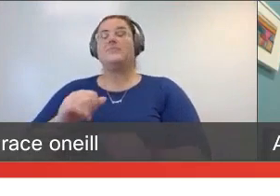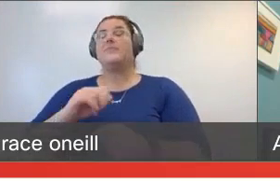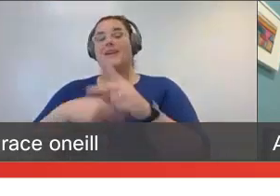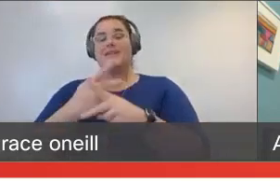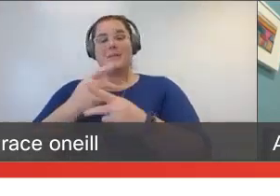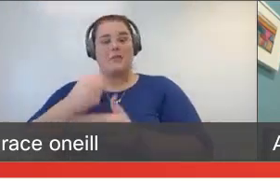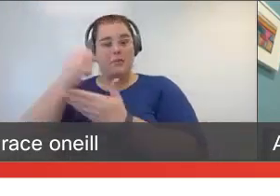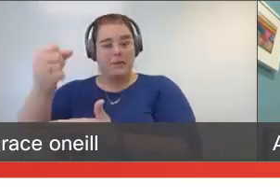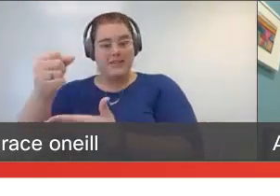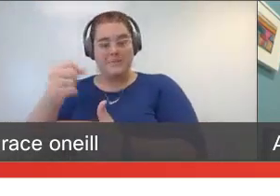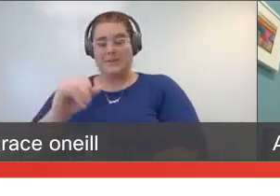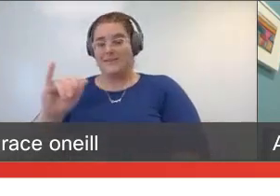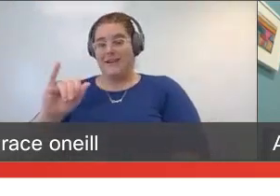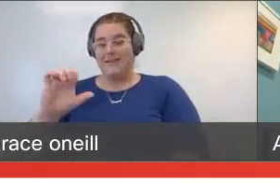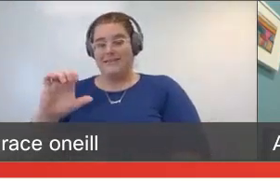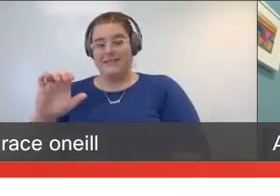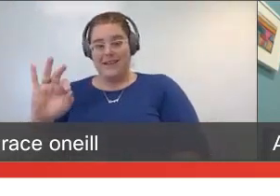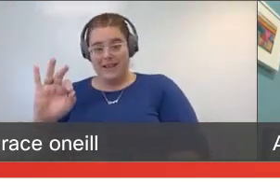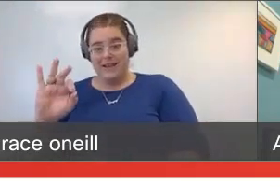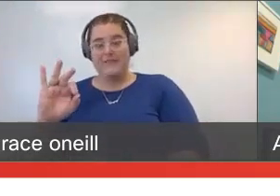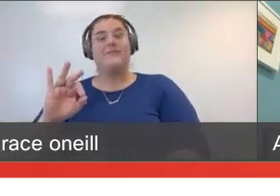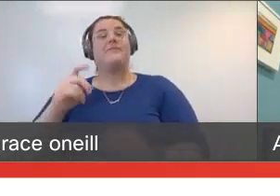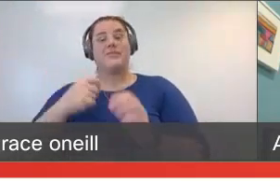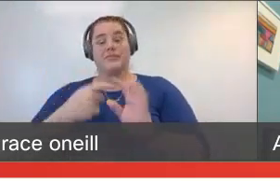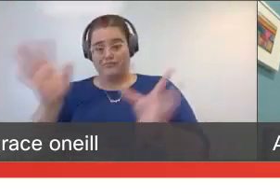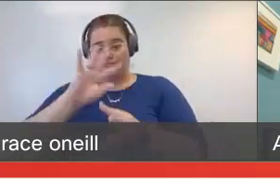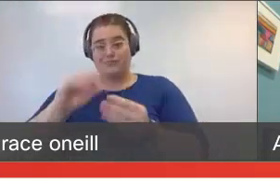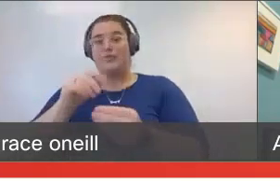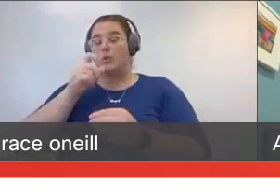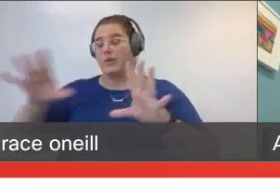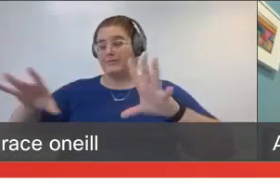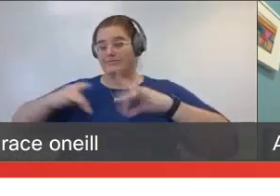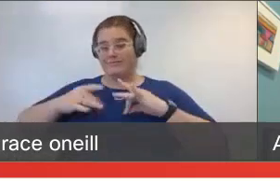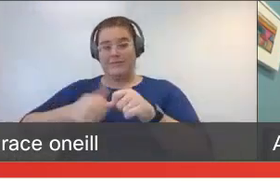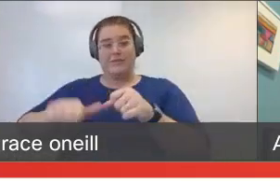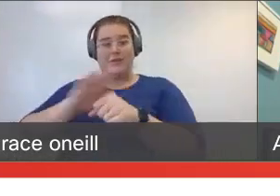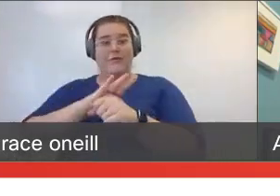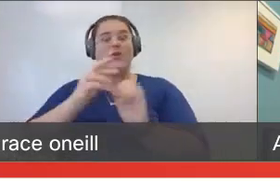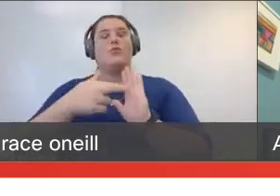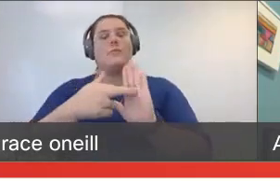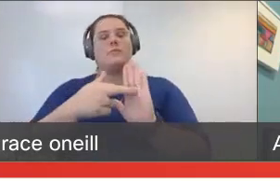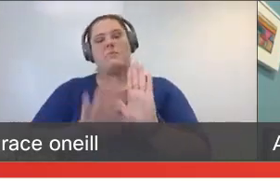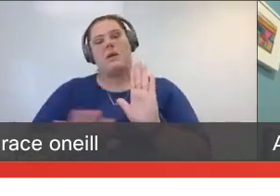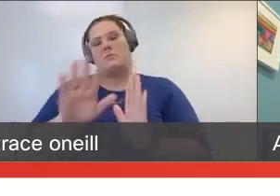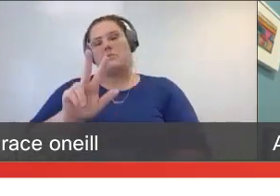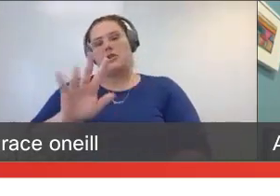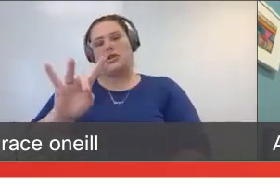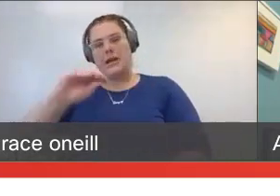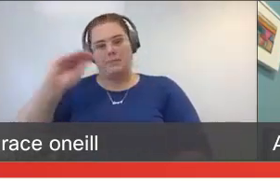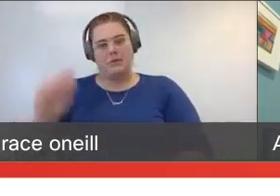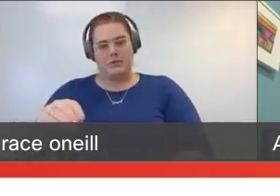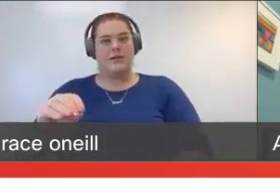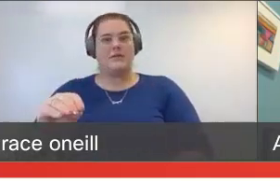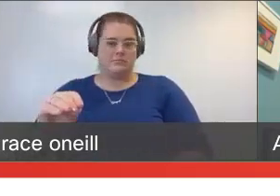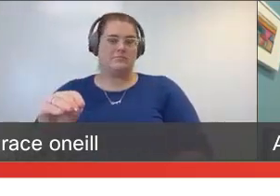who have contracted COVID represent about 38% of people in ICFs over the course of this time.